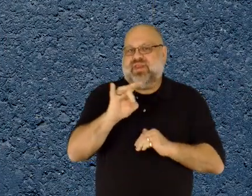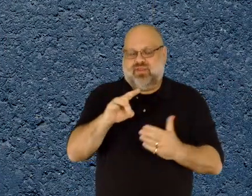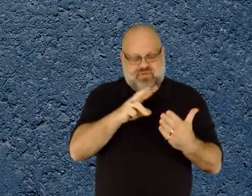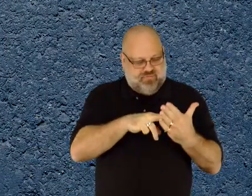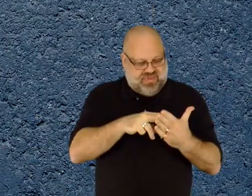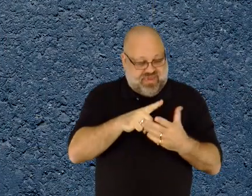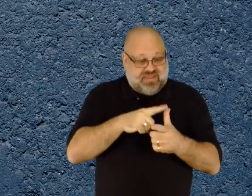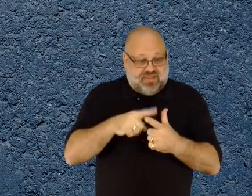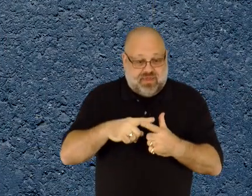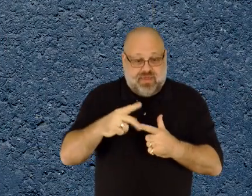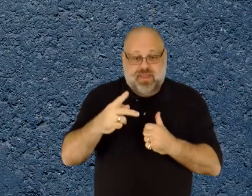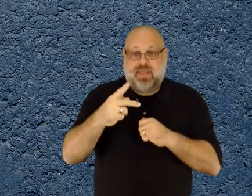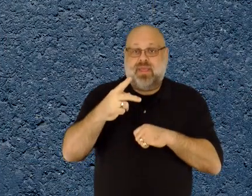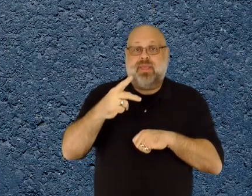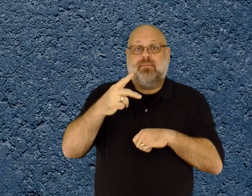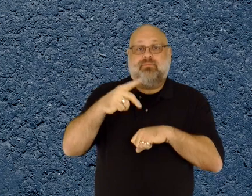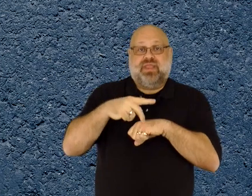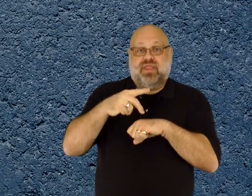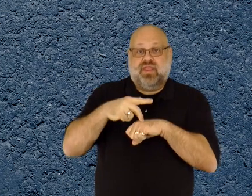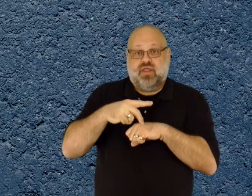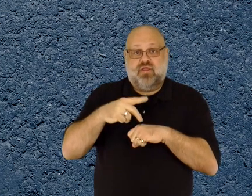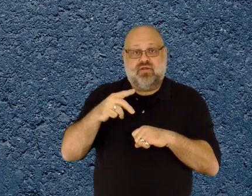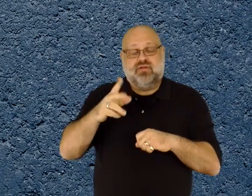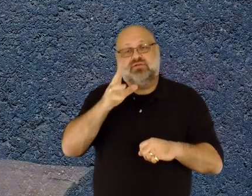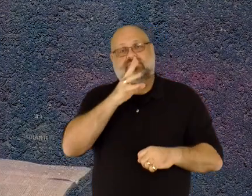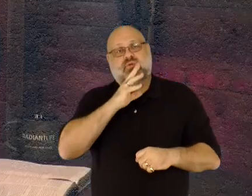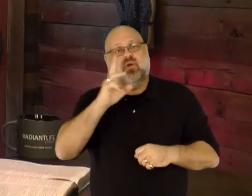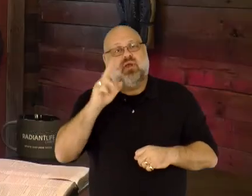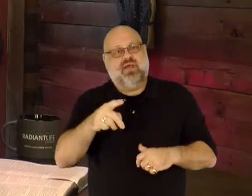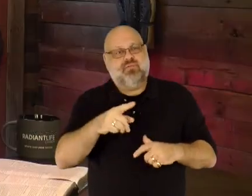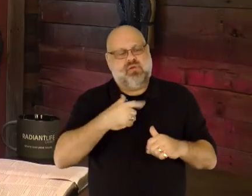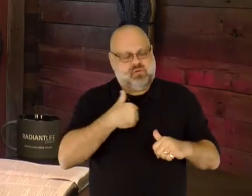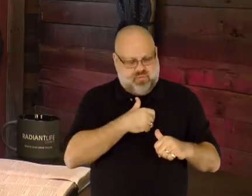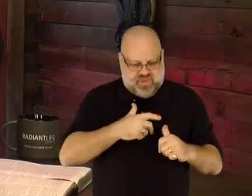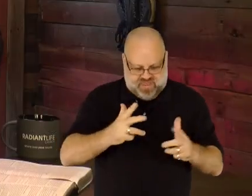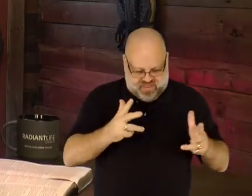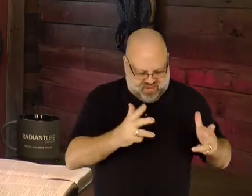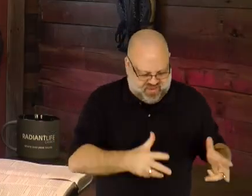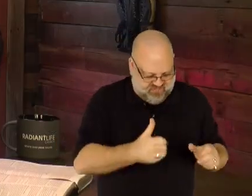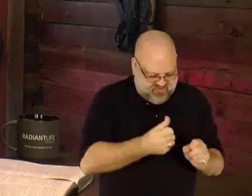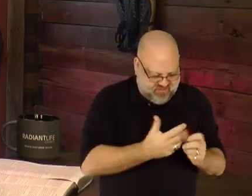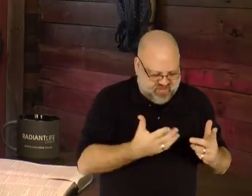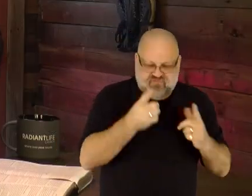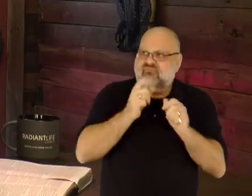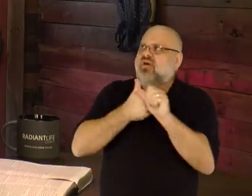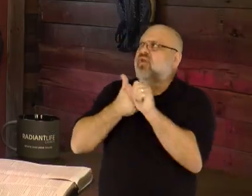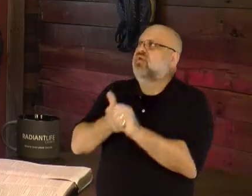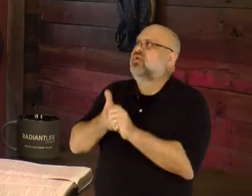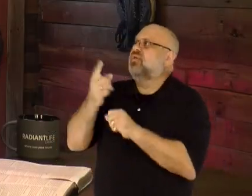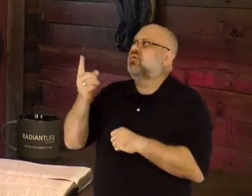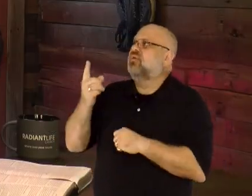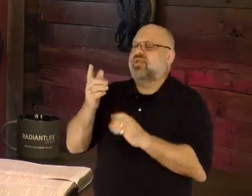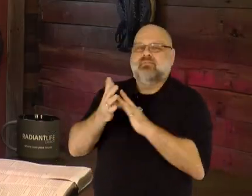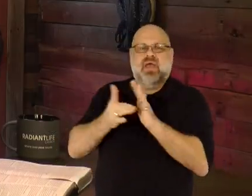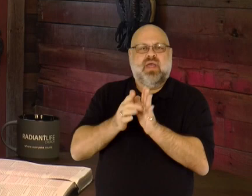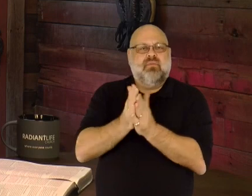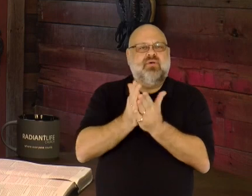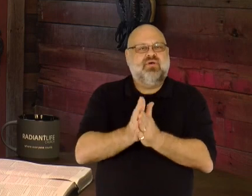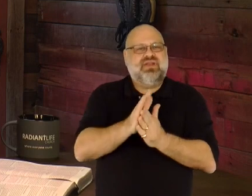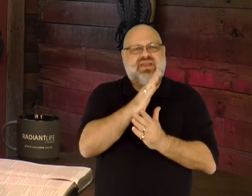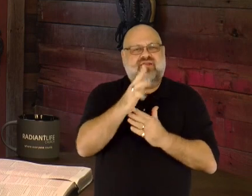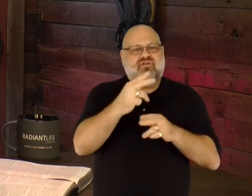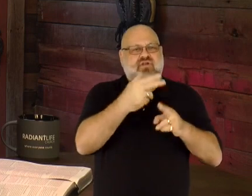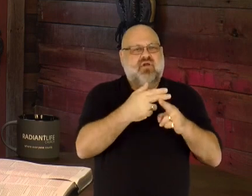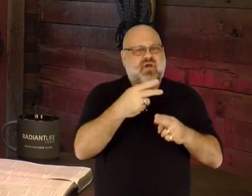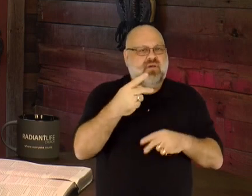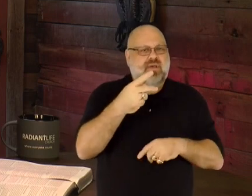up, 'We have left everything to follow you.'" The Bible never called Peter or any of the other disciples rich,